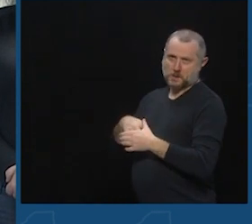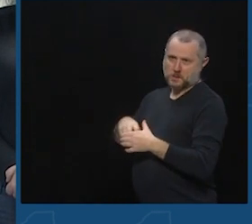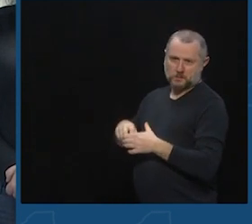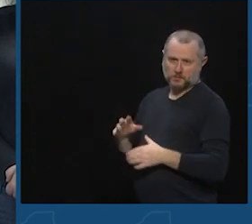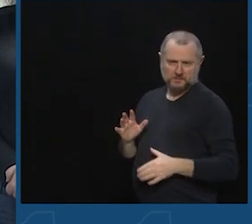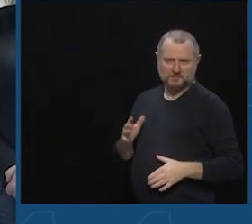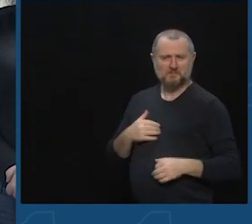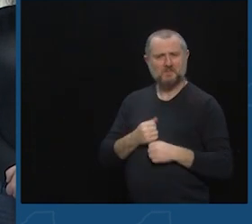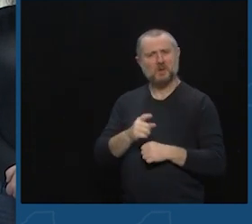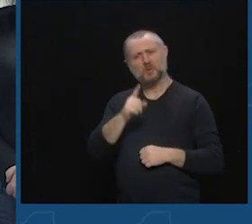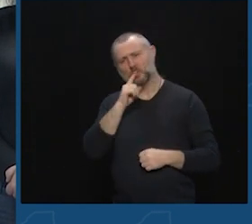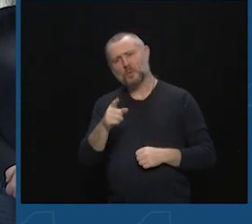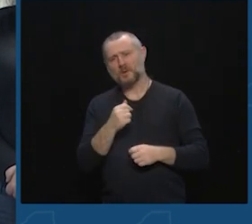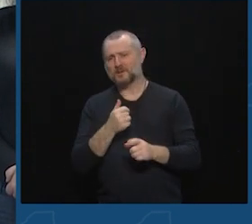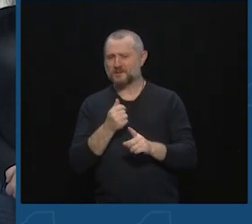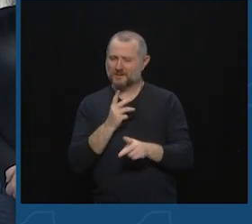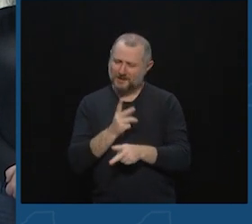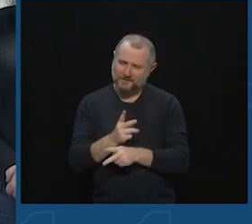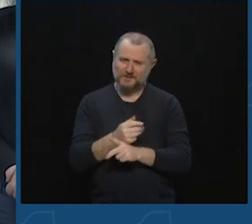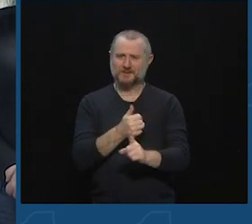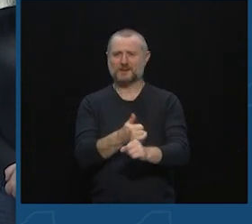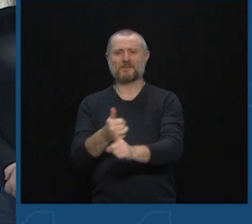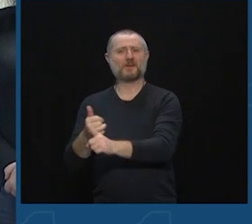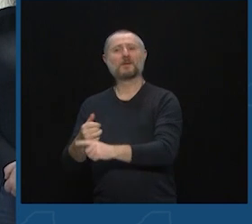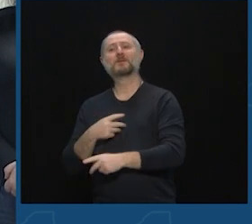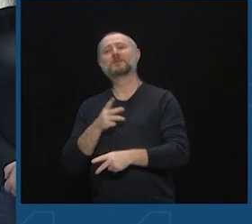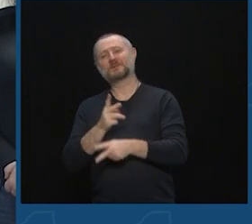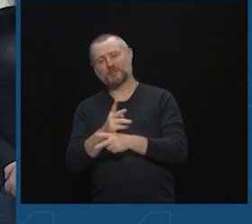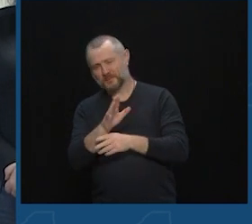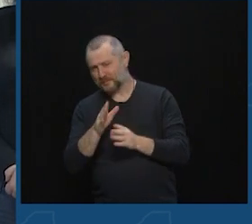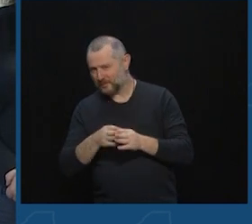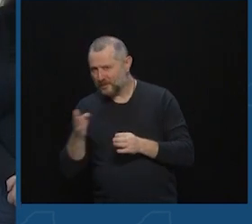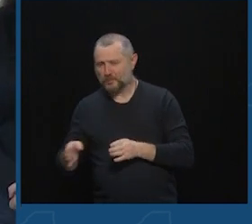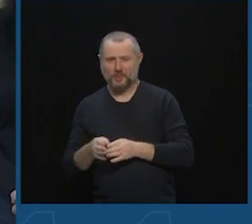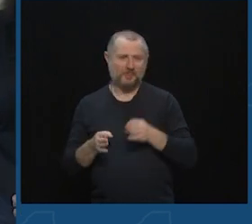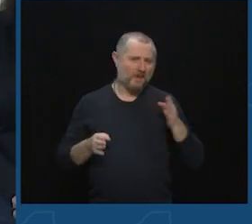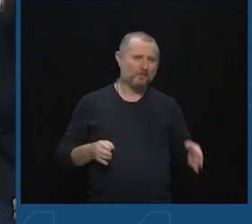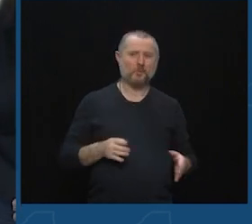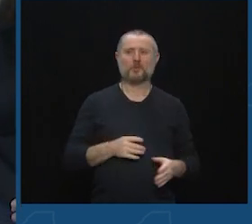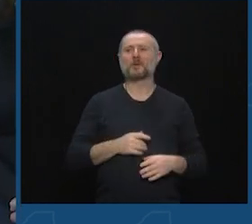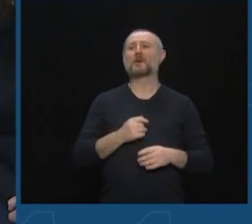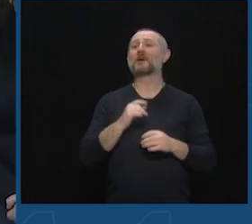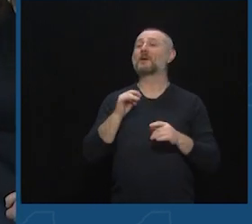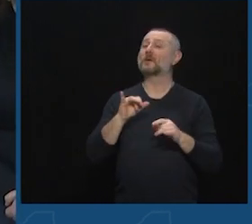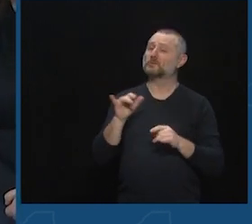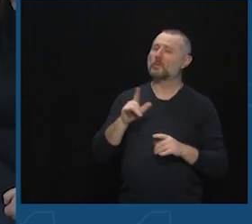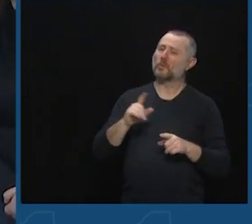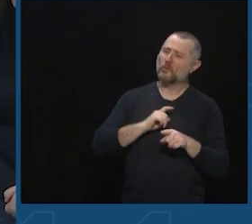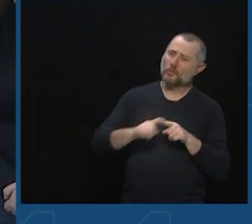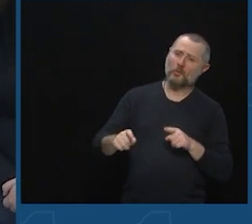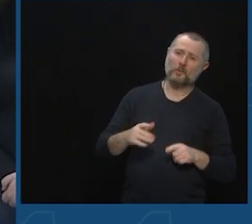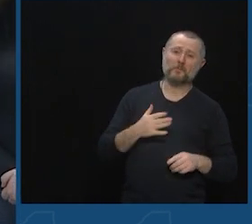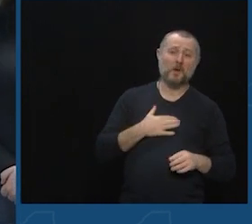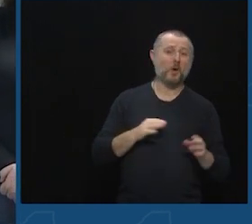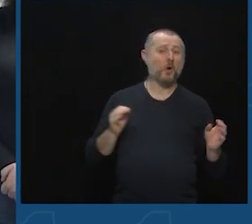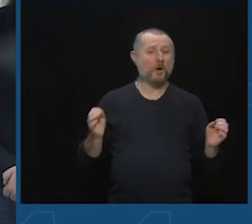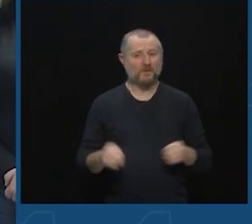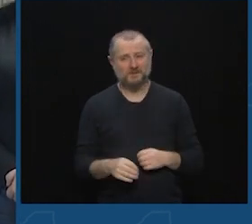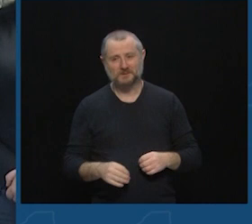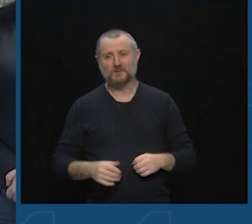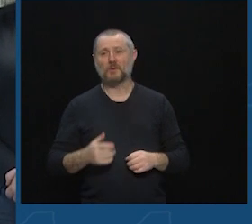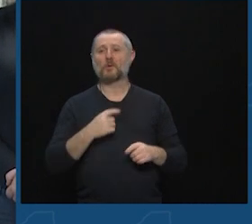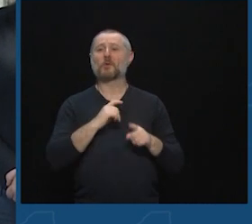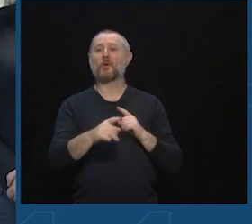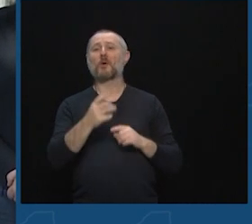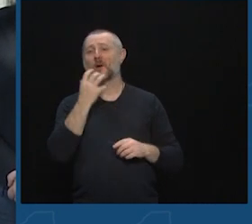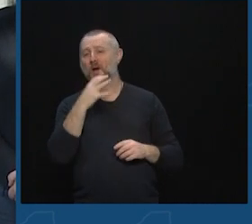sure that you're taken care of, that your neighbors are taken care of. And continue to call our hotlines, call my office if there's anything, any